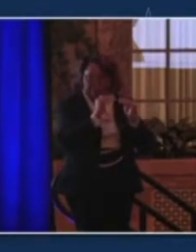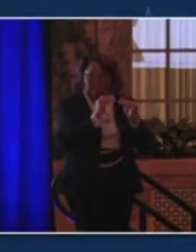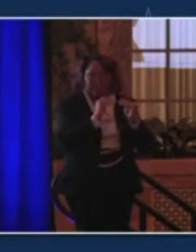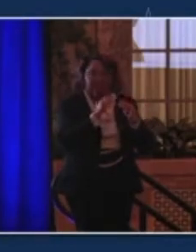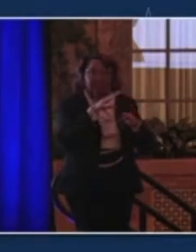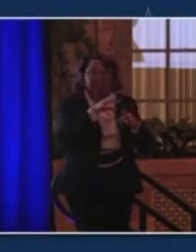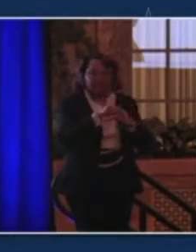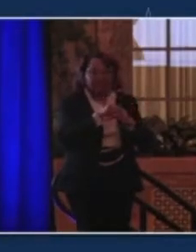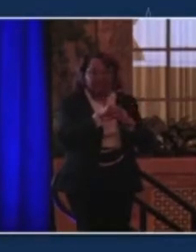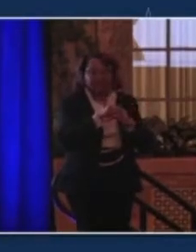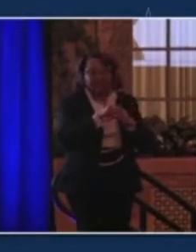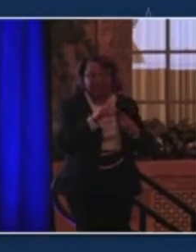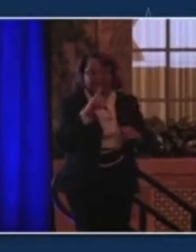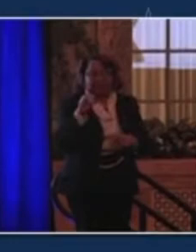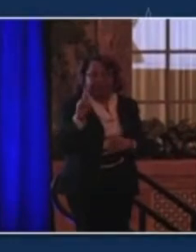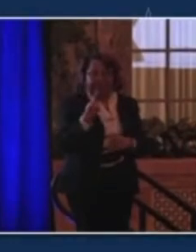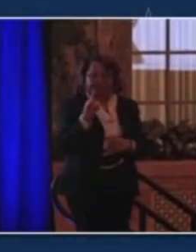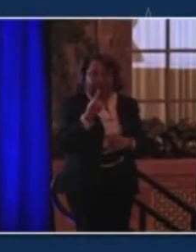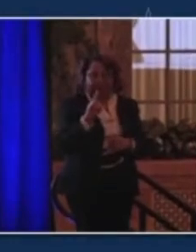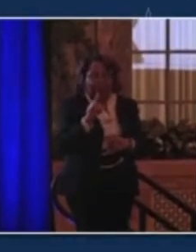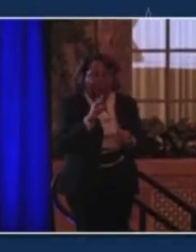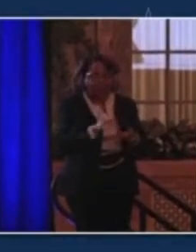democratic values.